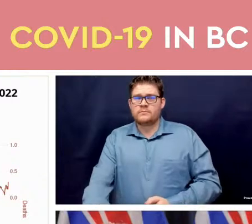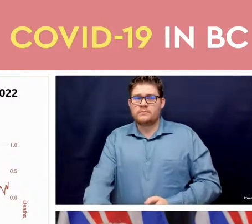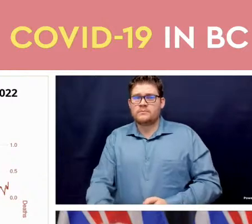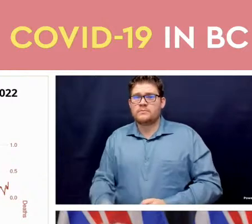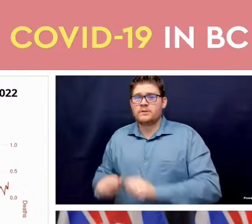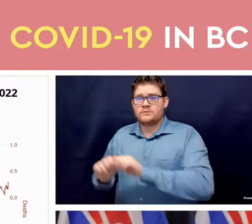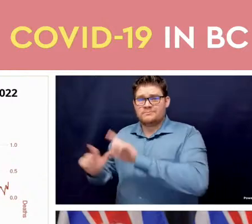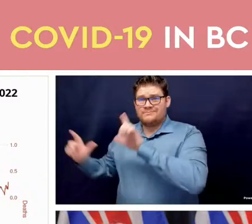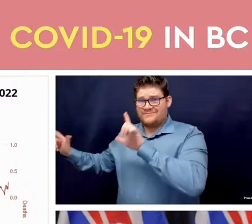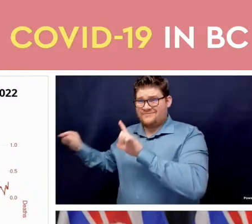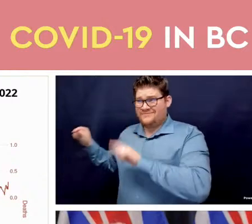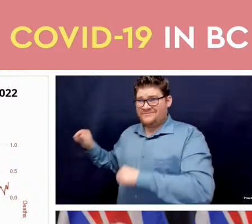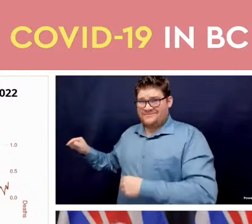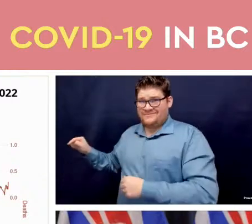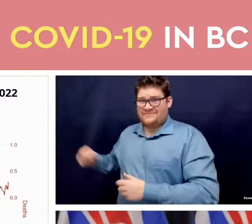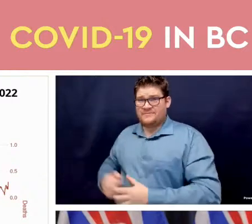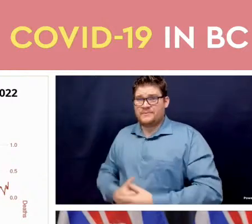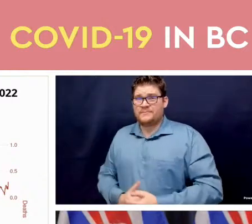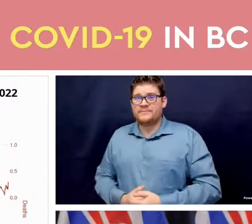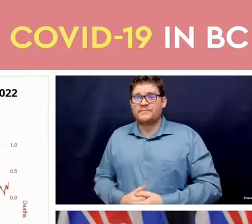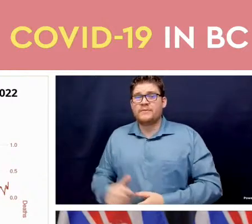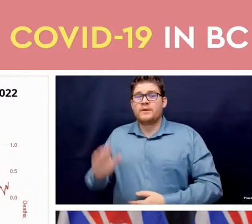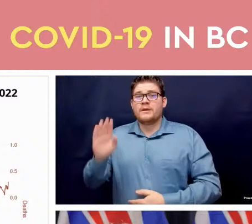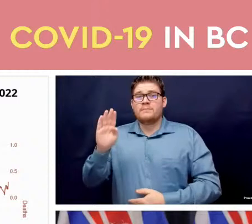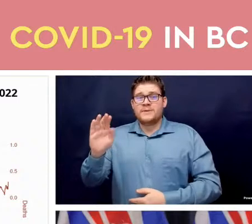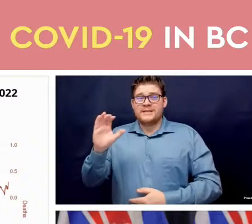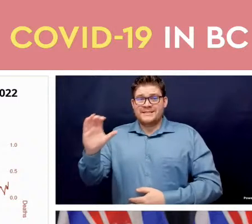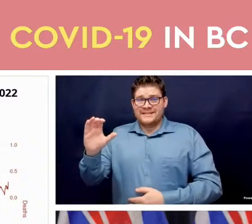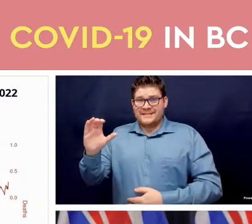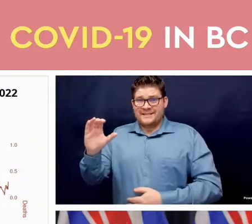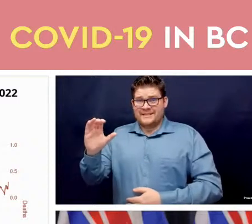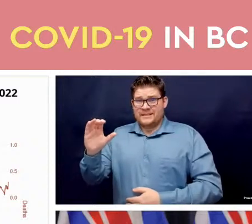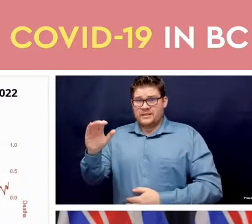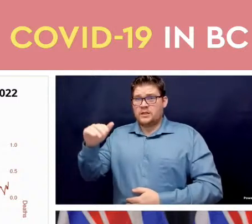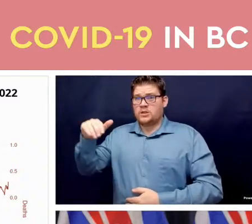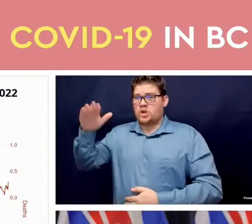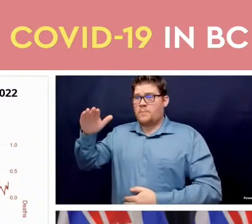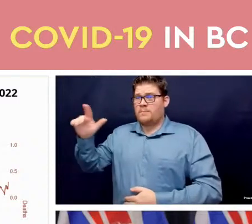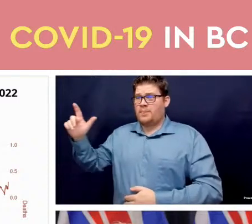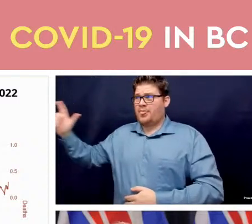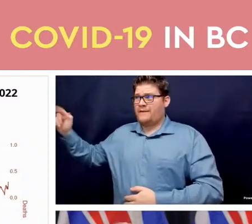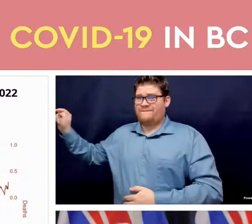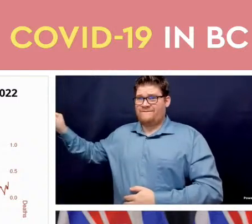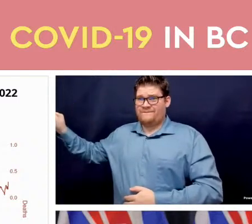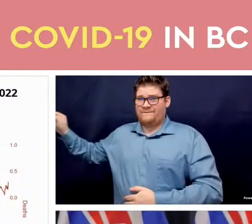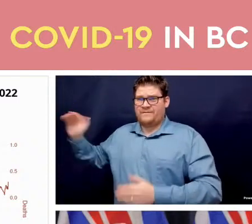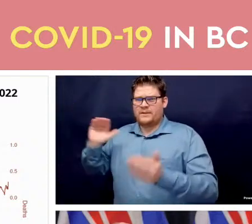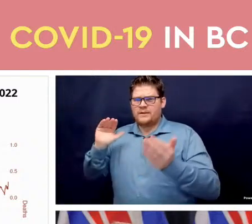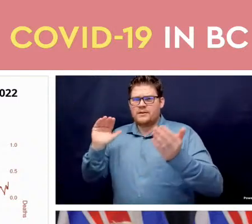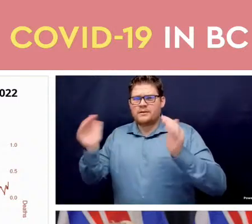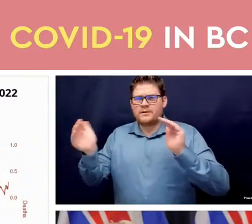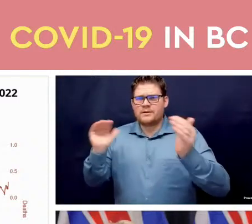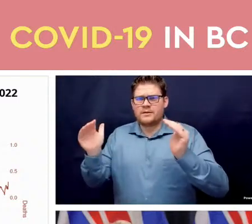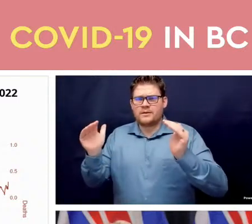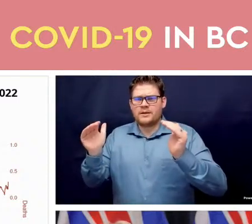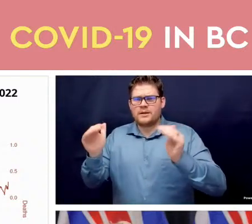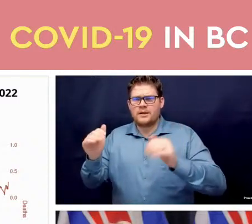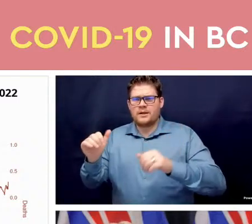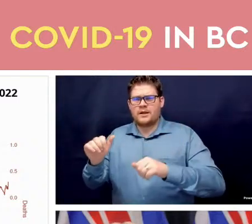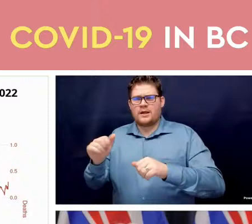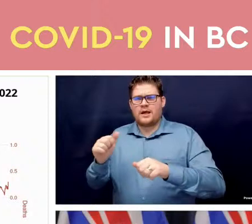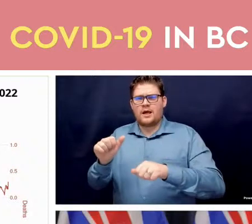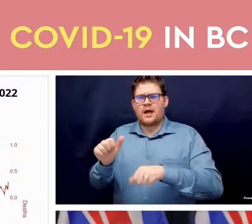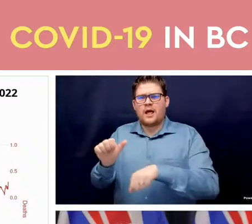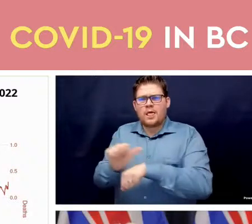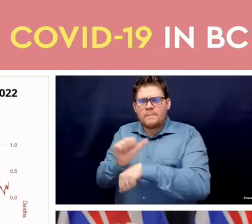steep a rise as in some of the other jurisdictions in Canada. And I believe, and from data that I'll show you, part of